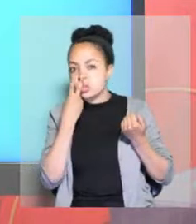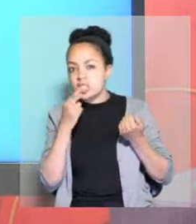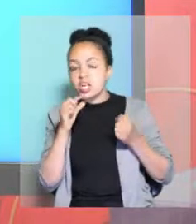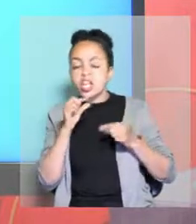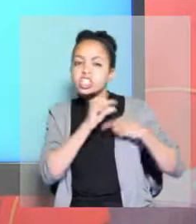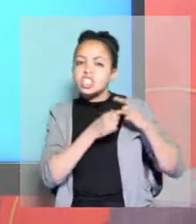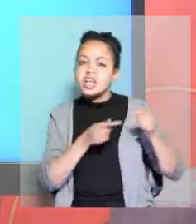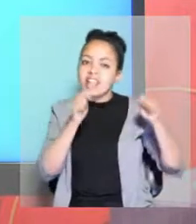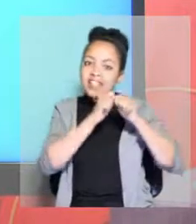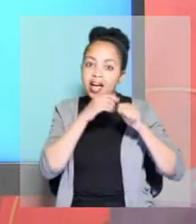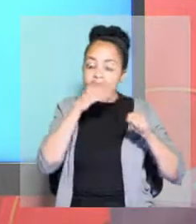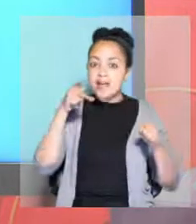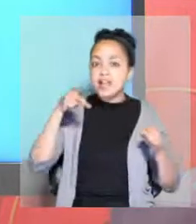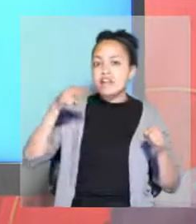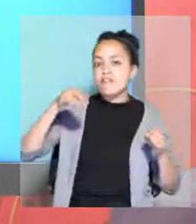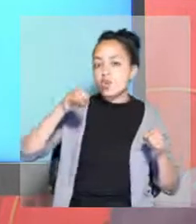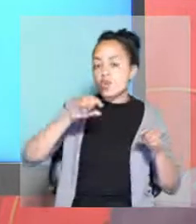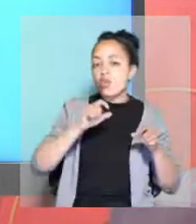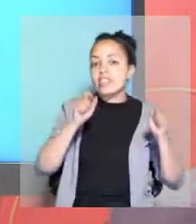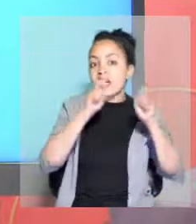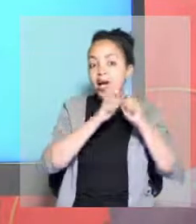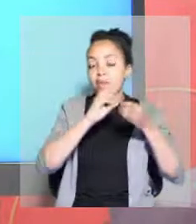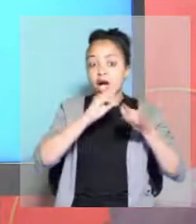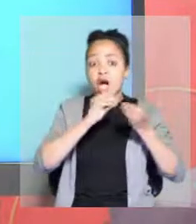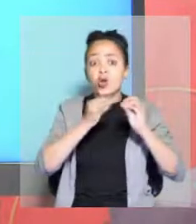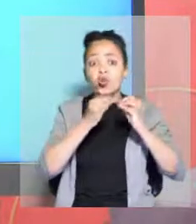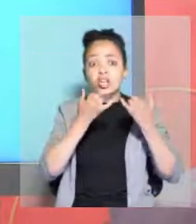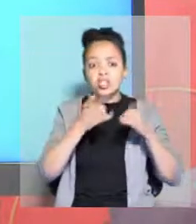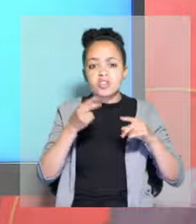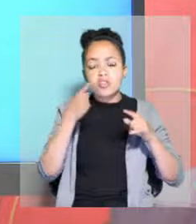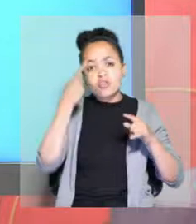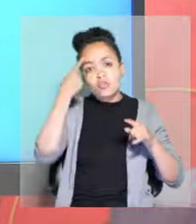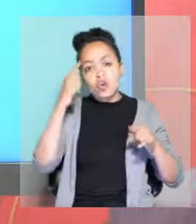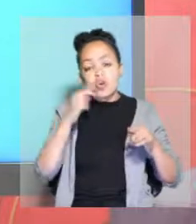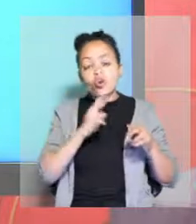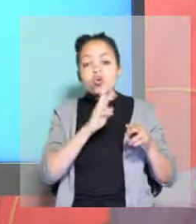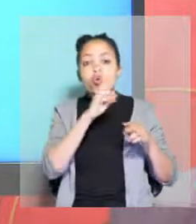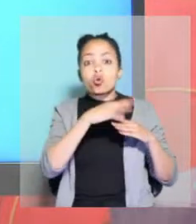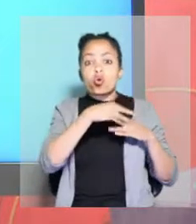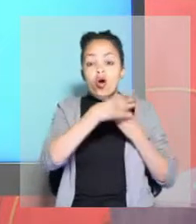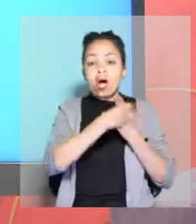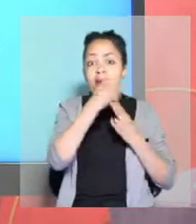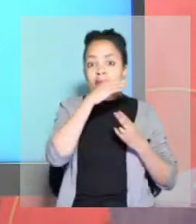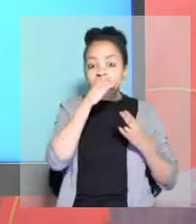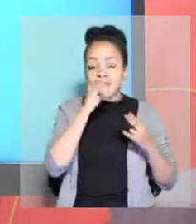genotype and the phenotypic calculation for monohybrid and the dihybrid cross.